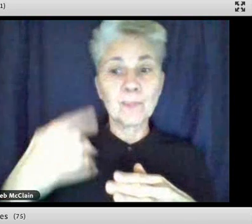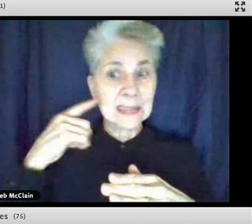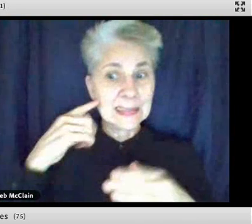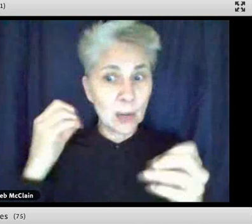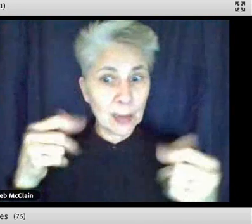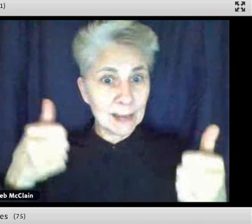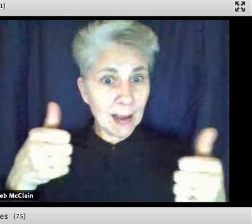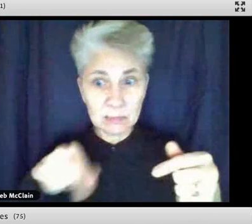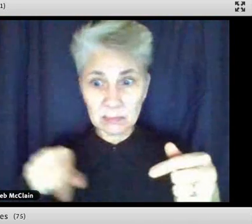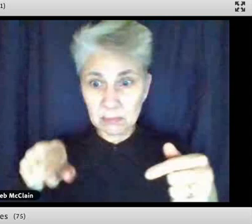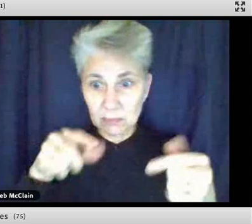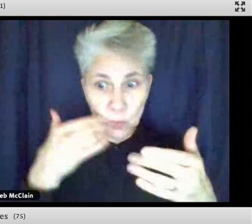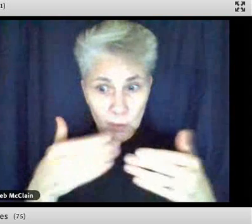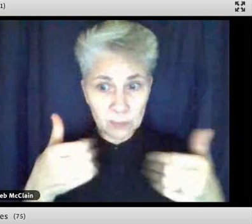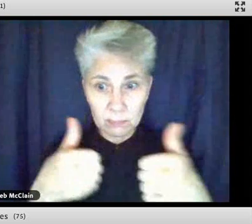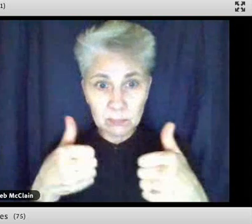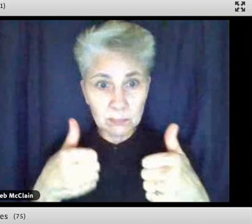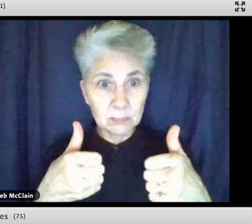now?